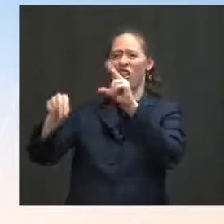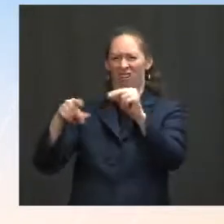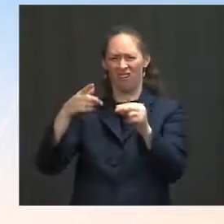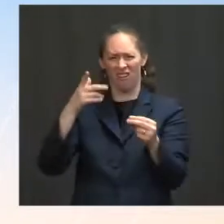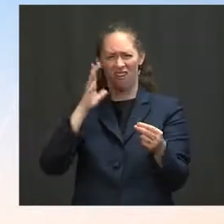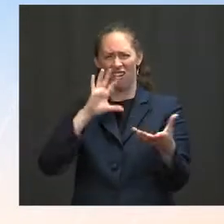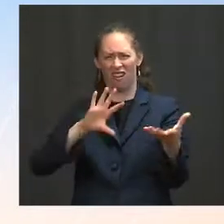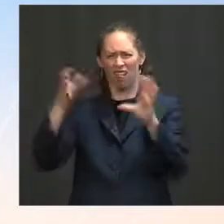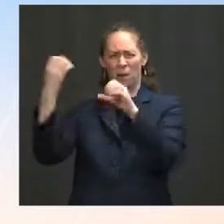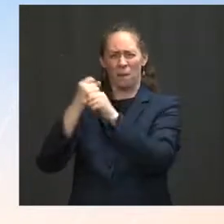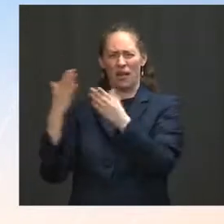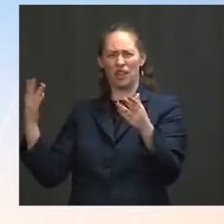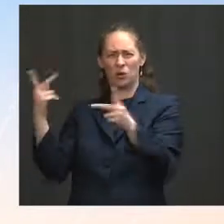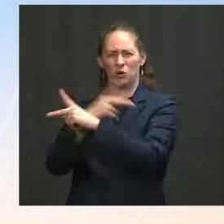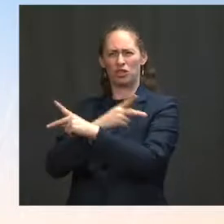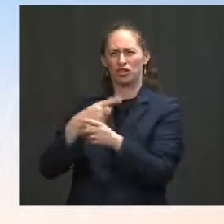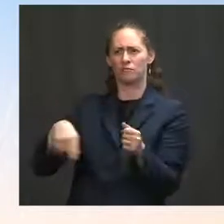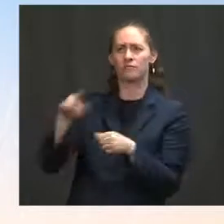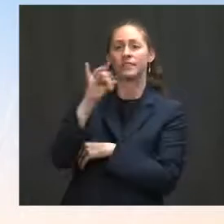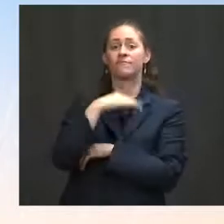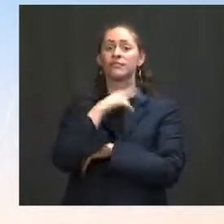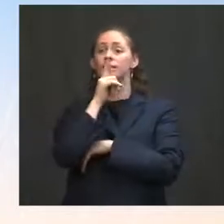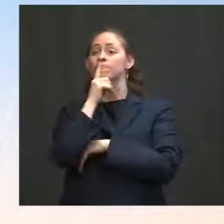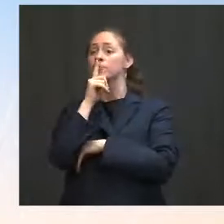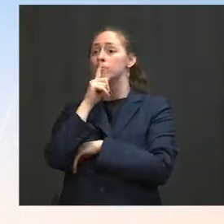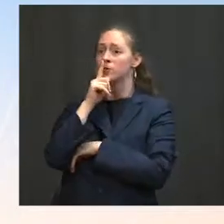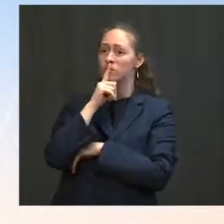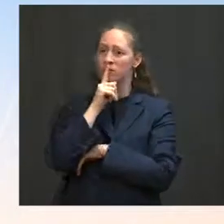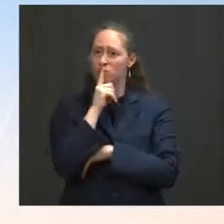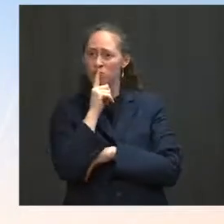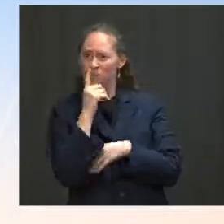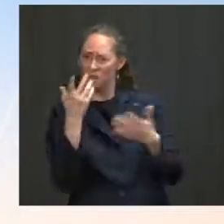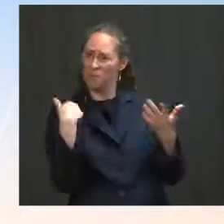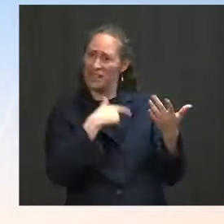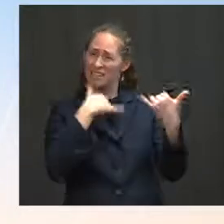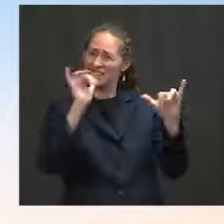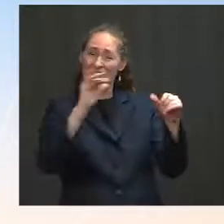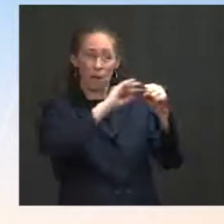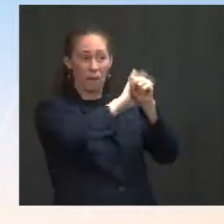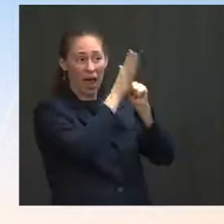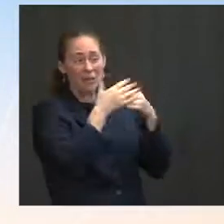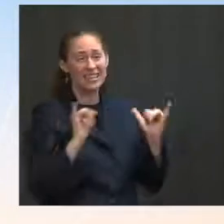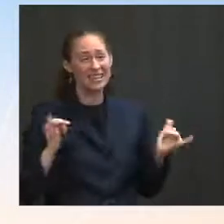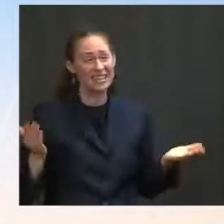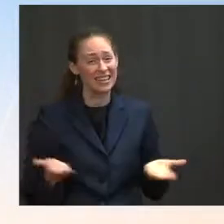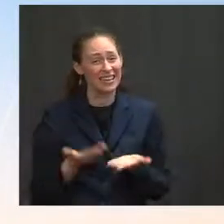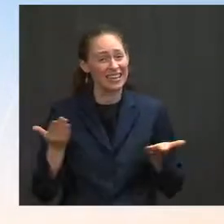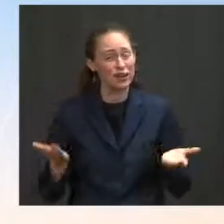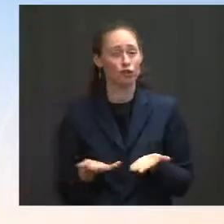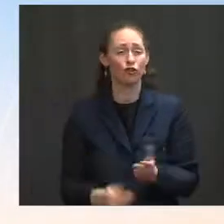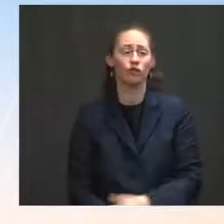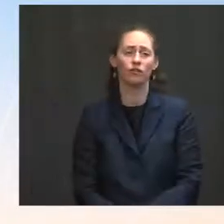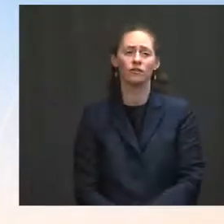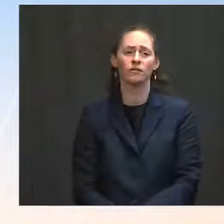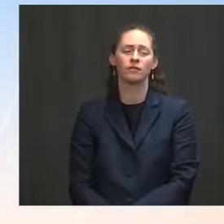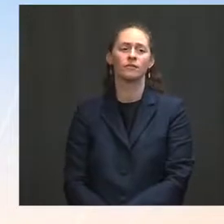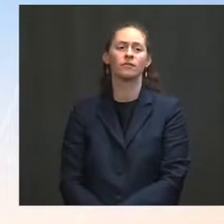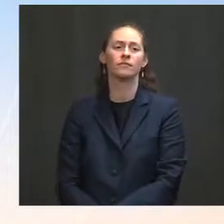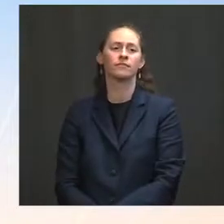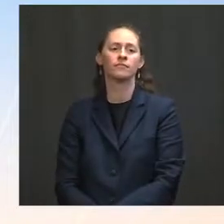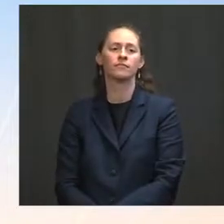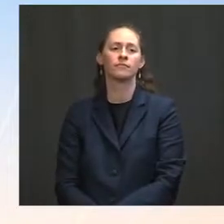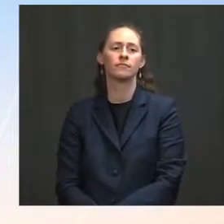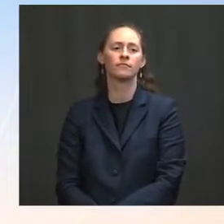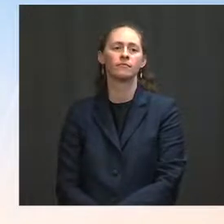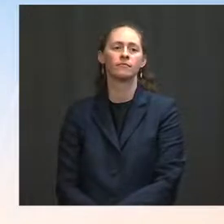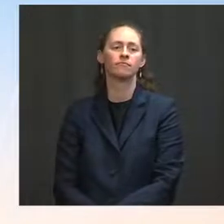inaccurate disinformation at a moment where we're still fighting a pandemic. Go ahead, George. Thanks. Two questions on the president's trade agenda. He's spoken